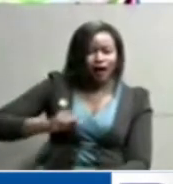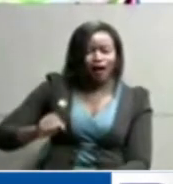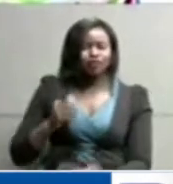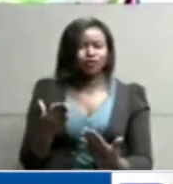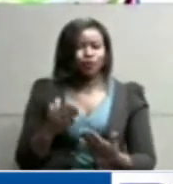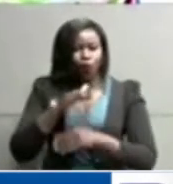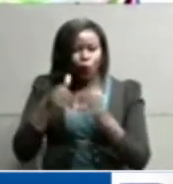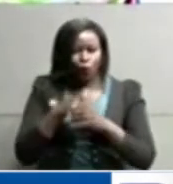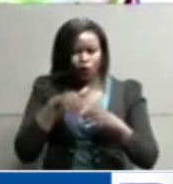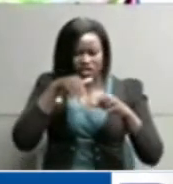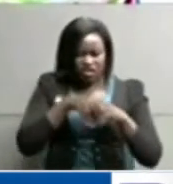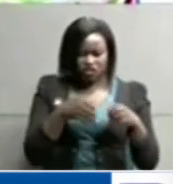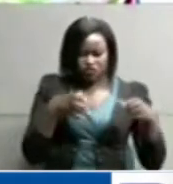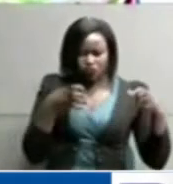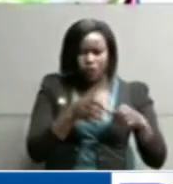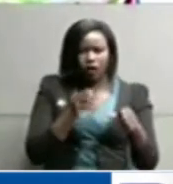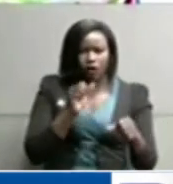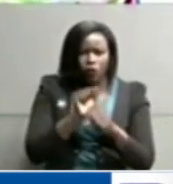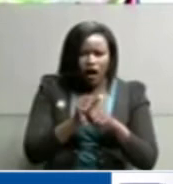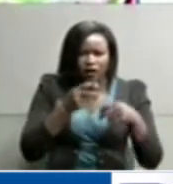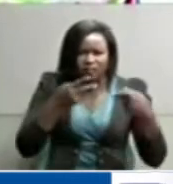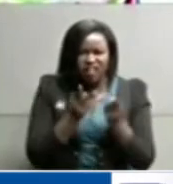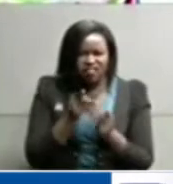falls in the definition of a workplace.